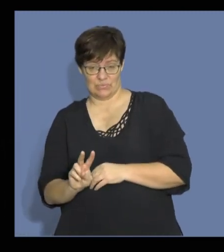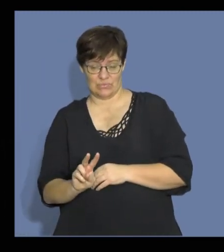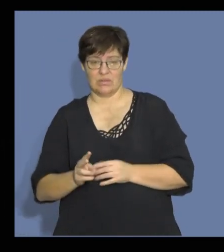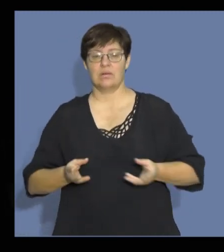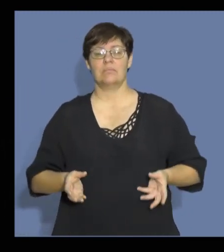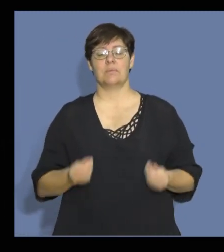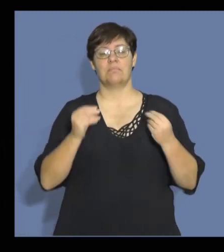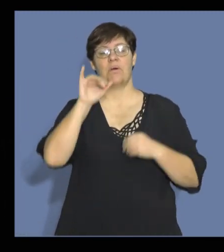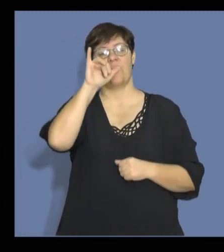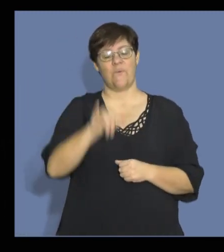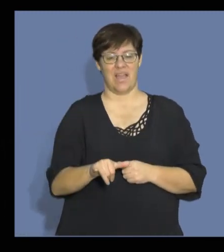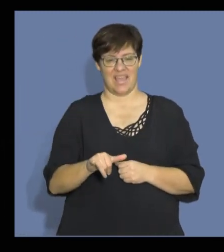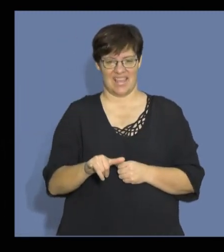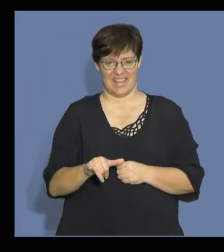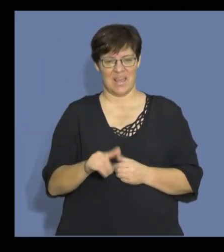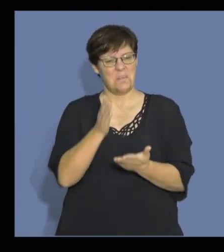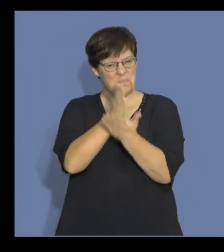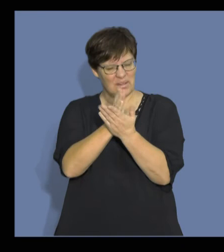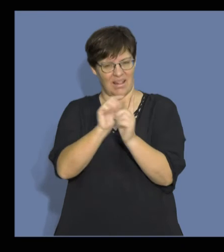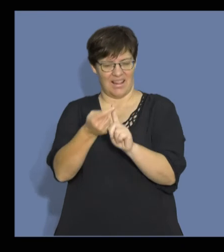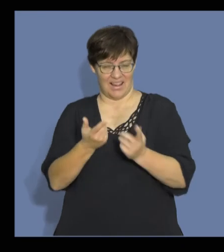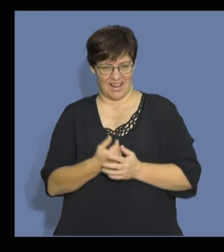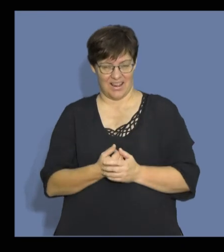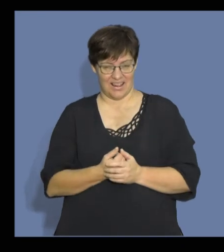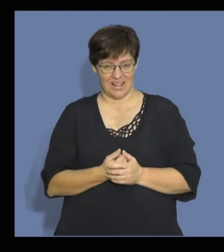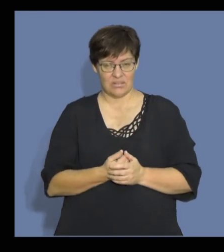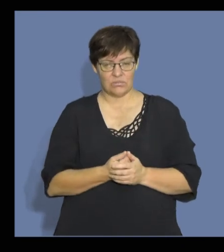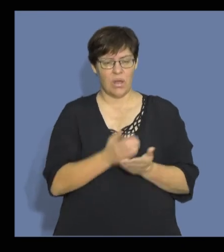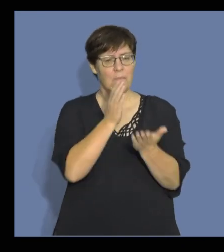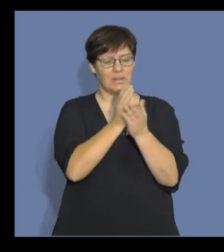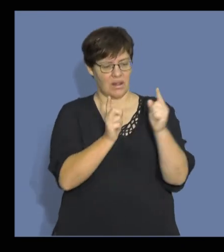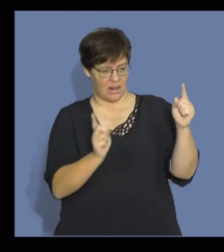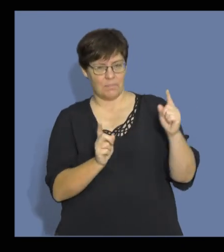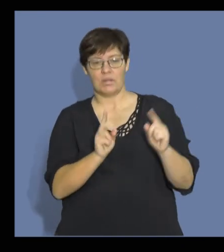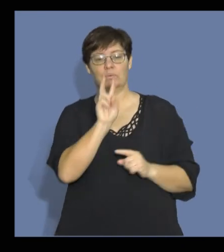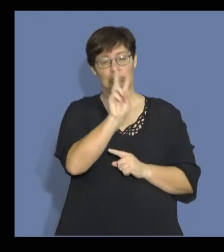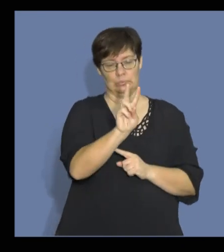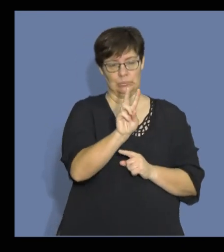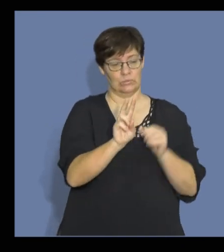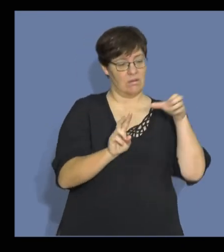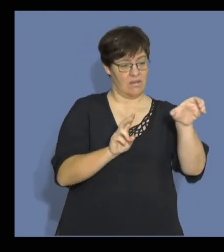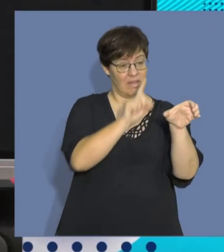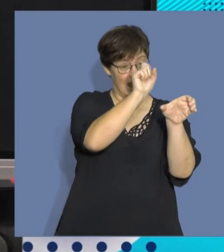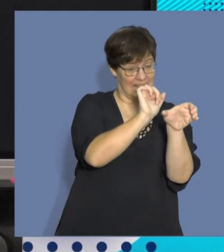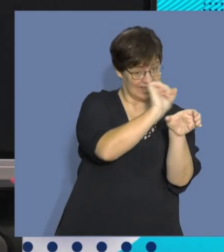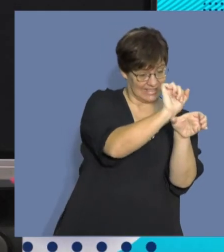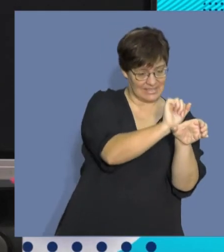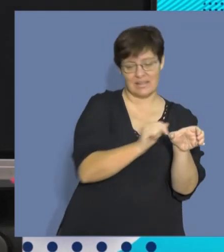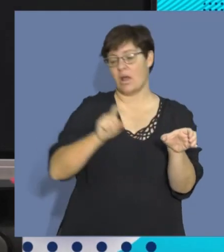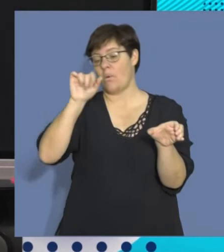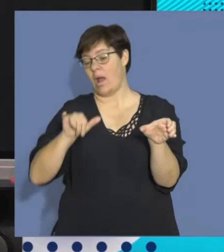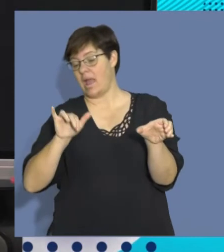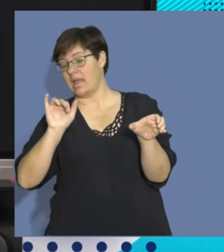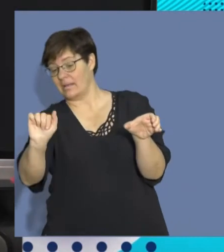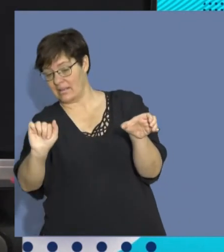that's going to give me the y coordinate of the midpoint. And so when I calculate the midpoint, it's two calculations. It's the calculation for the x coordinate, and